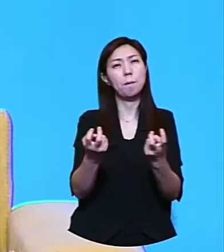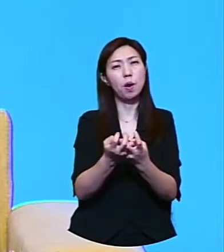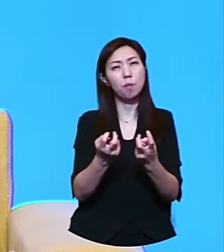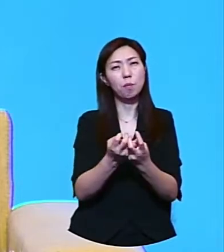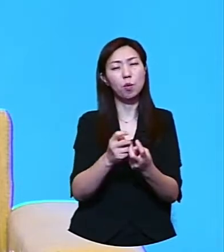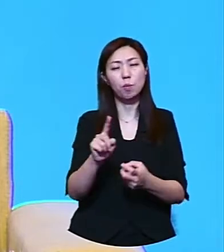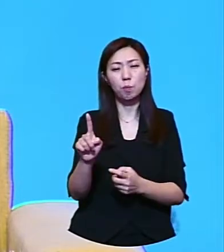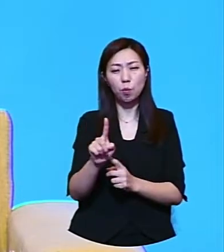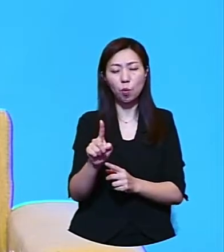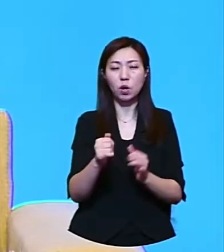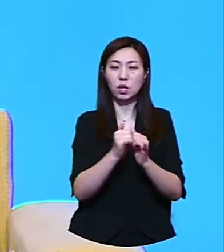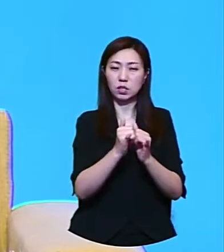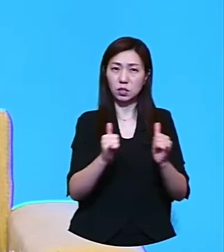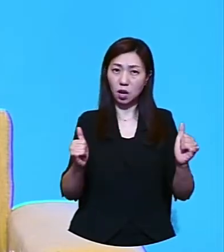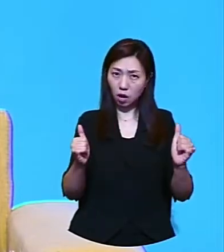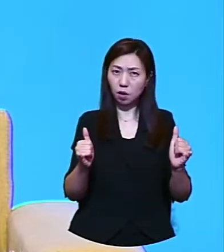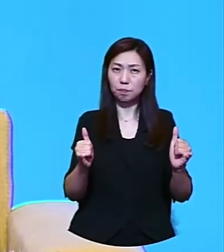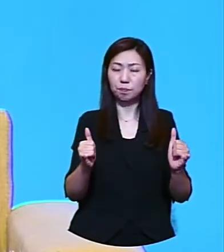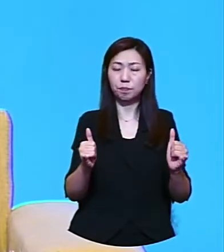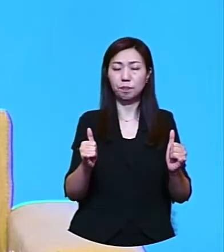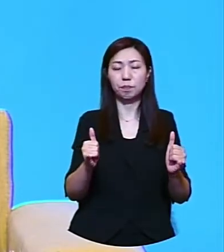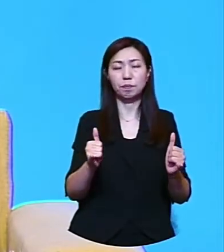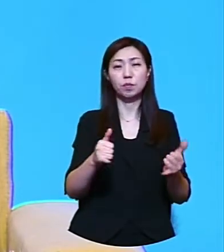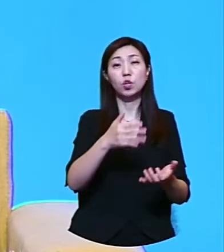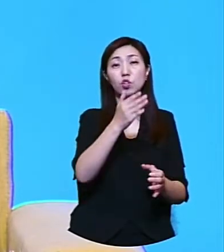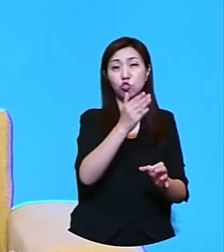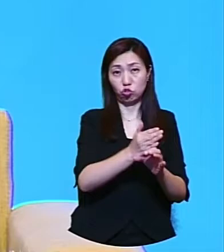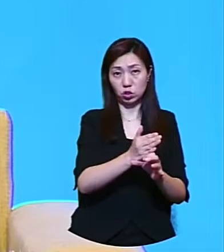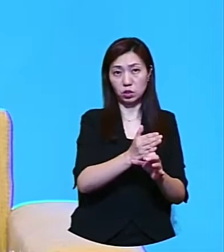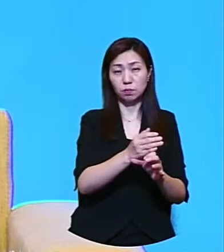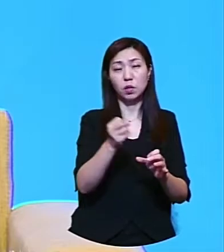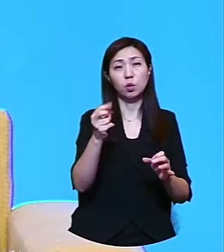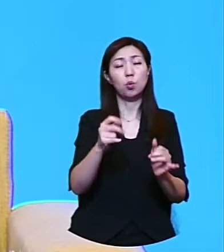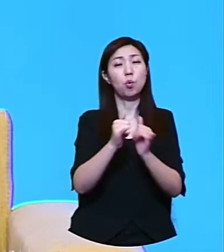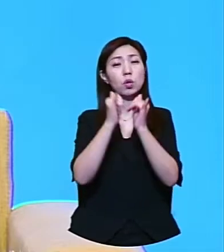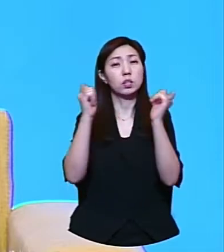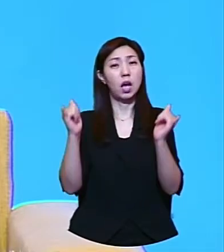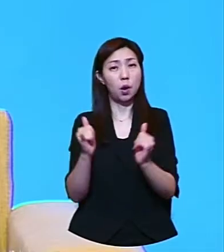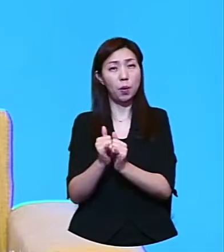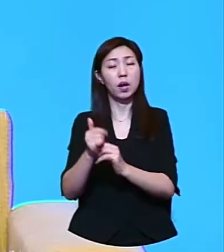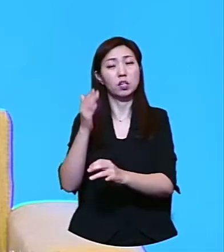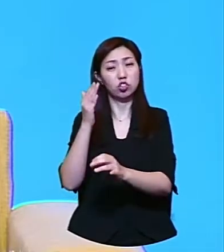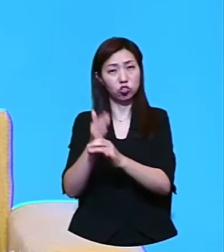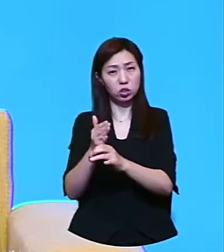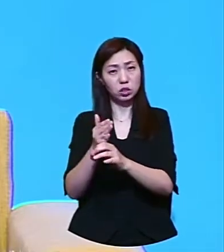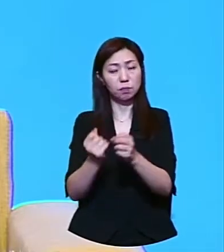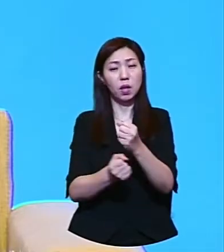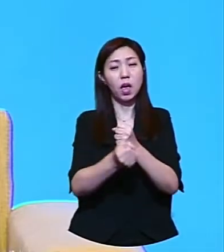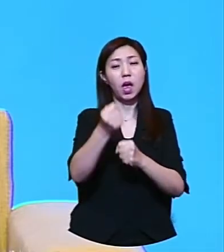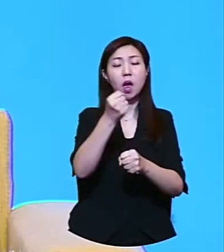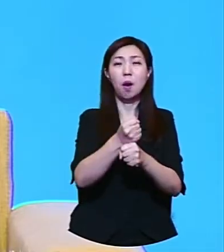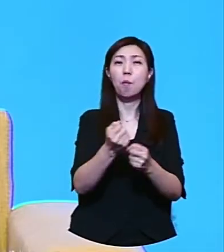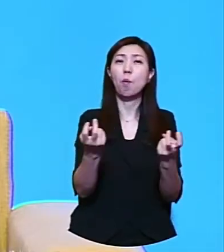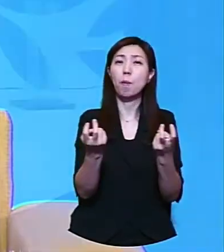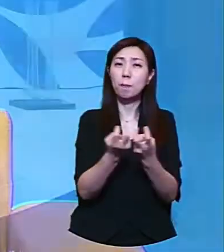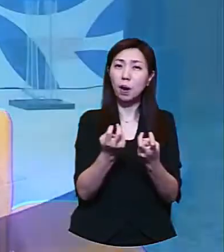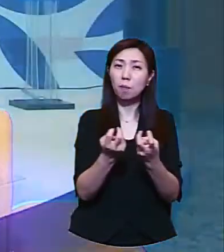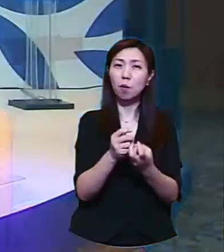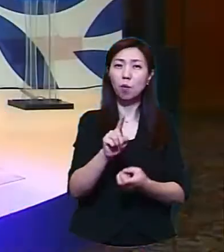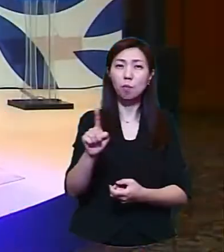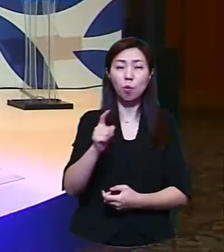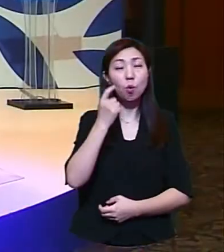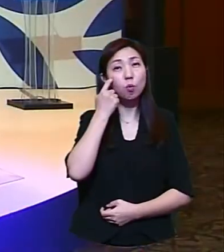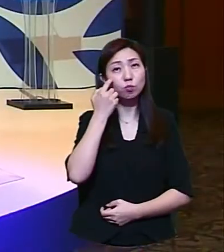social recovery. So I want to, ask you to elaborate a little bit of this